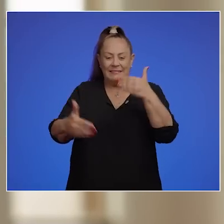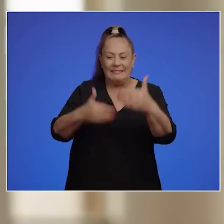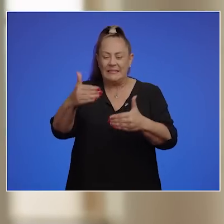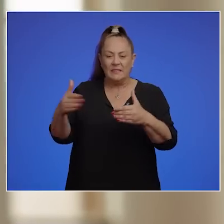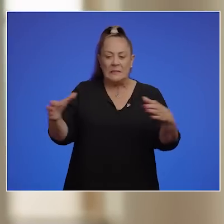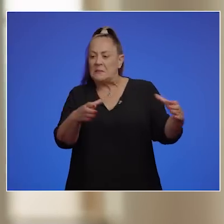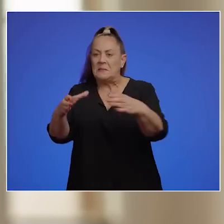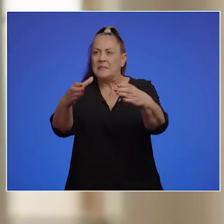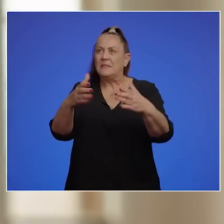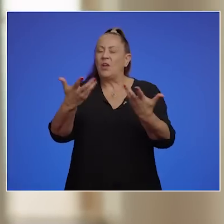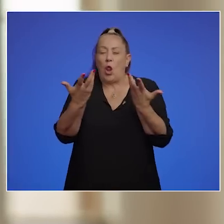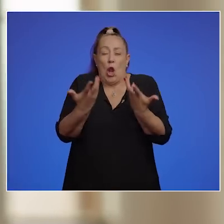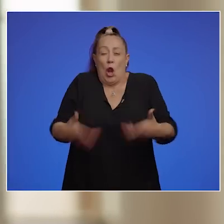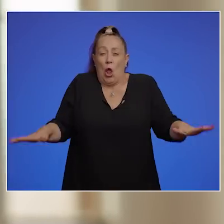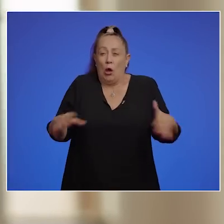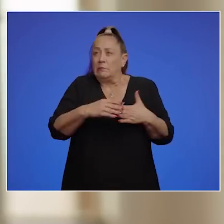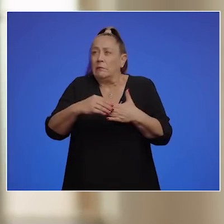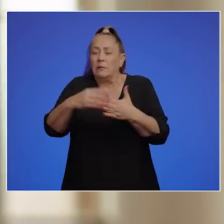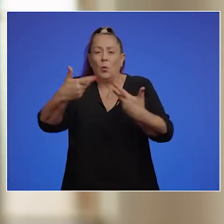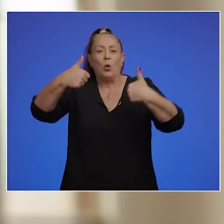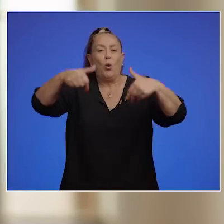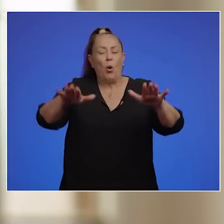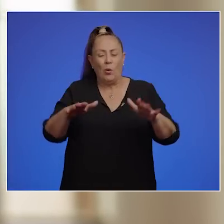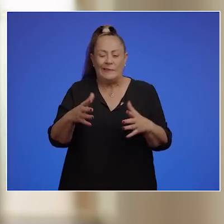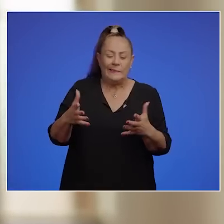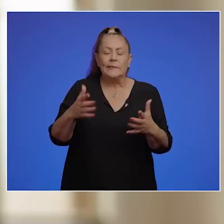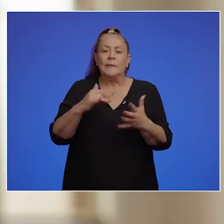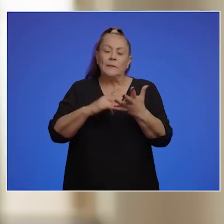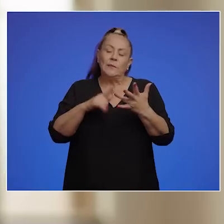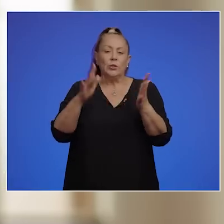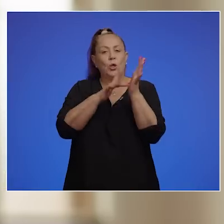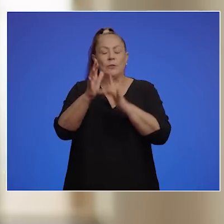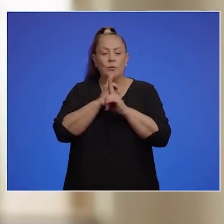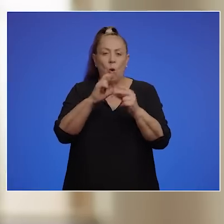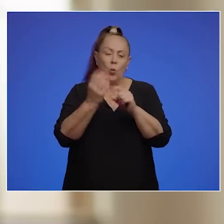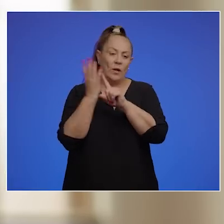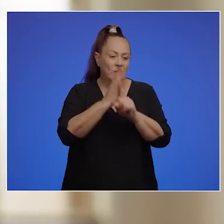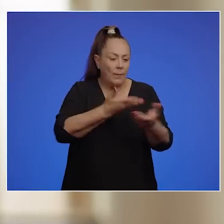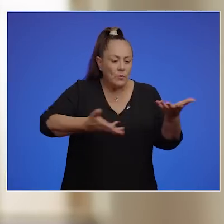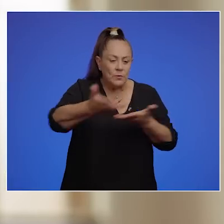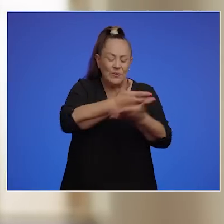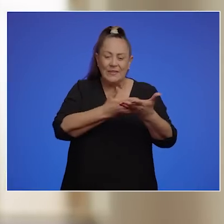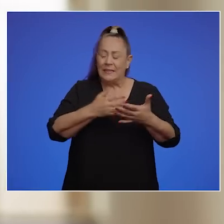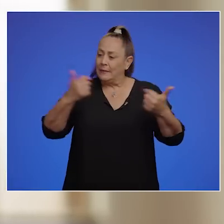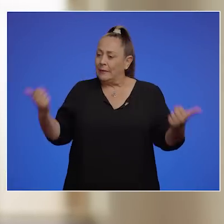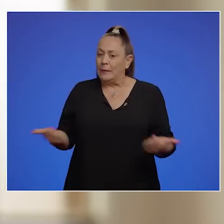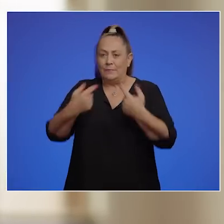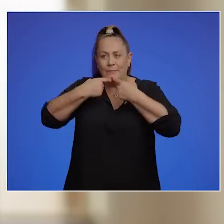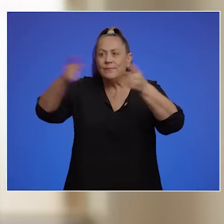sheep without a shepherd. Then he said to his disciples, "The harvest is rich, but the laborers are